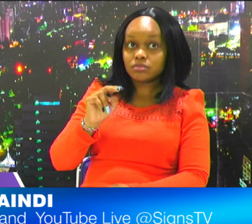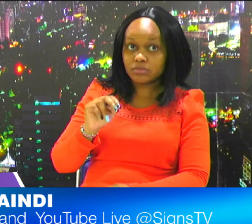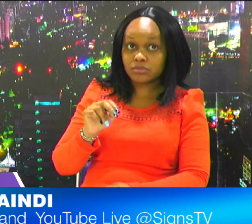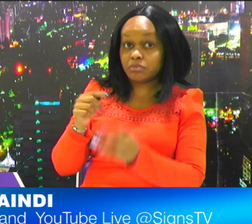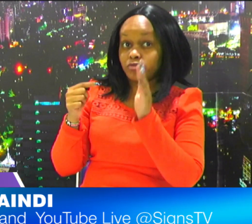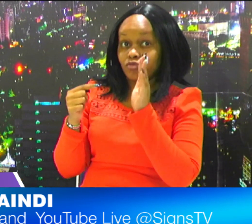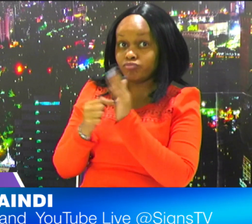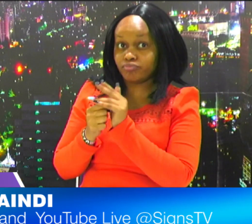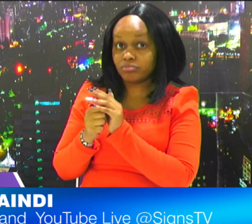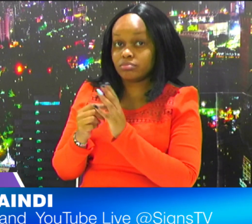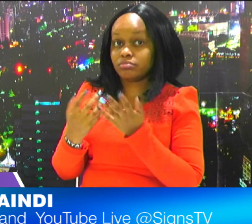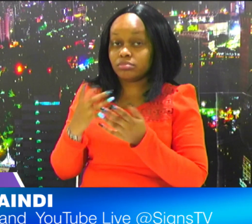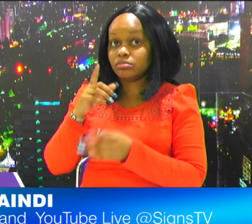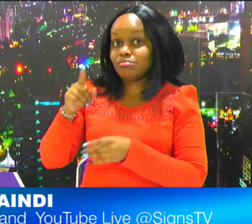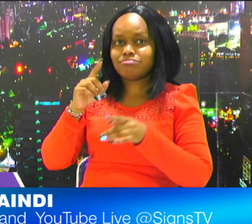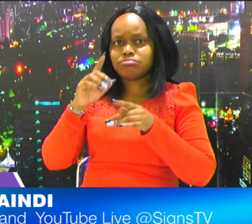Chesang